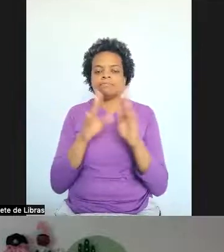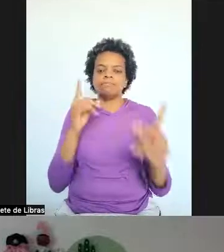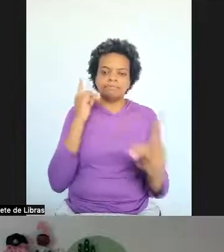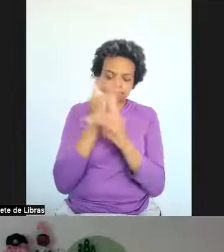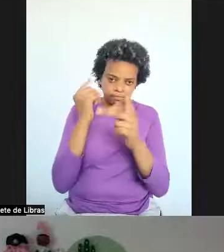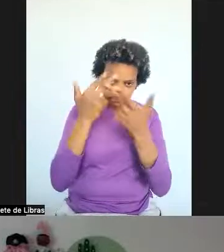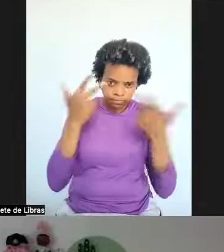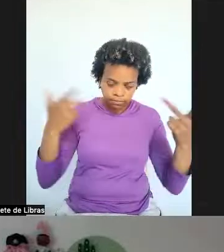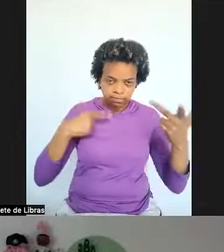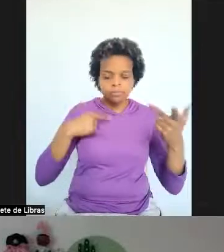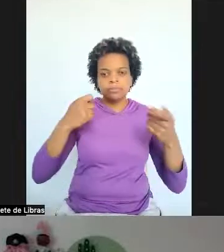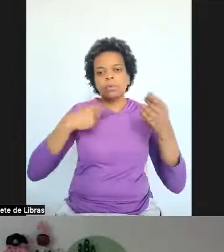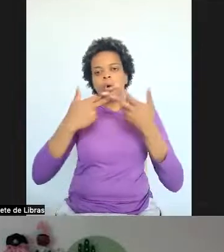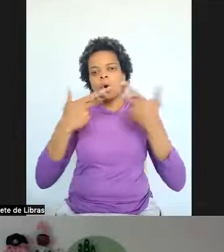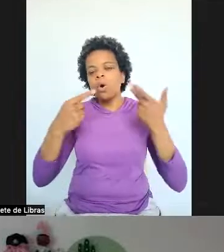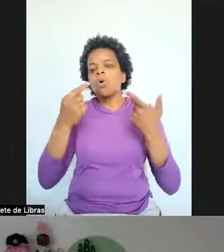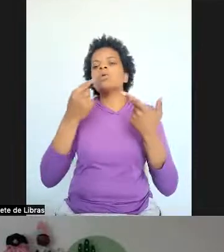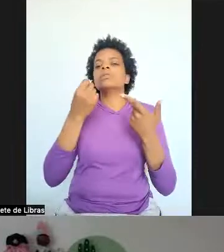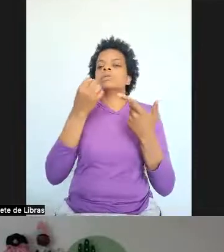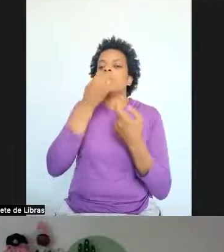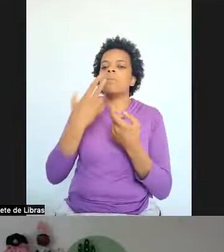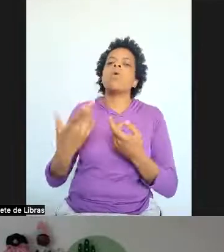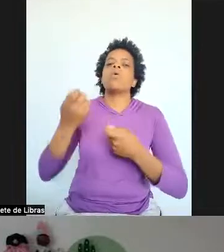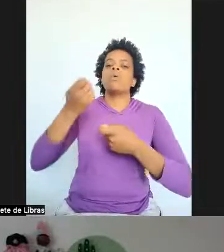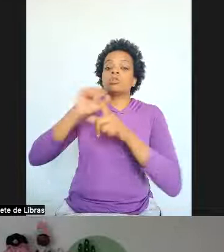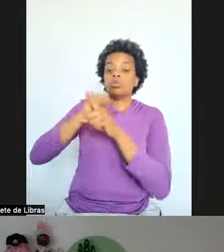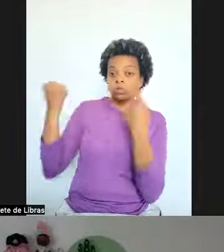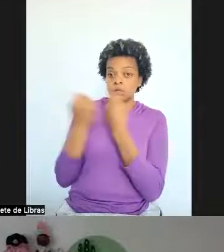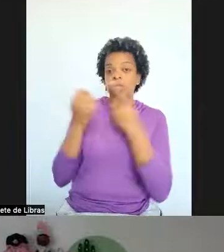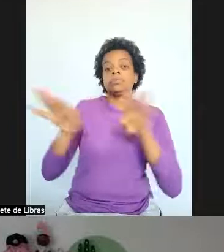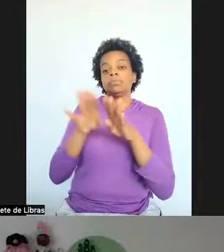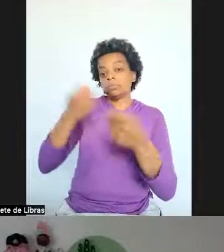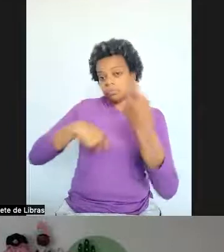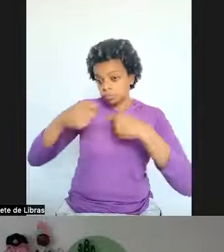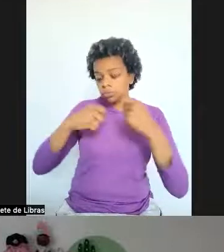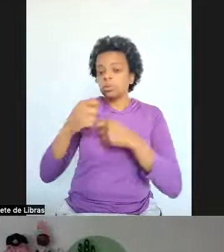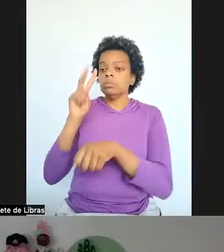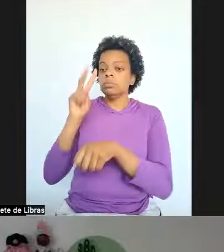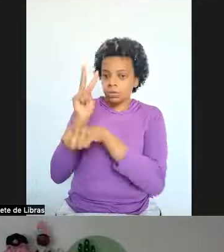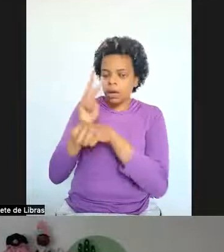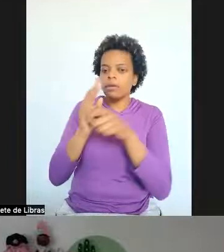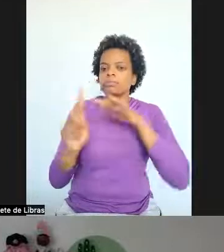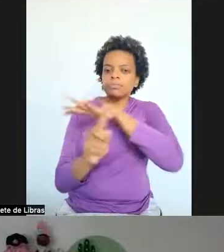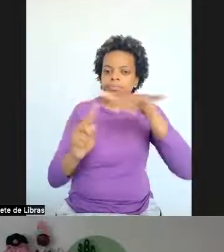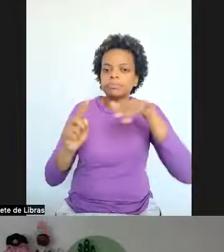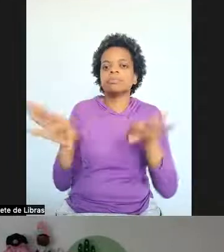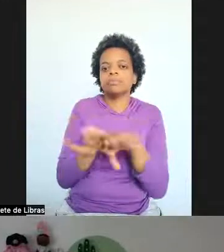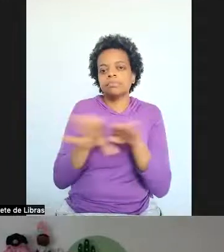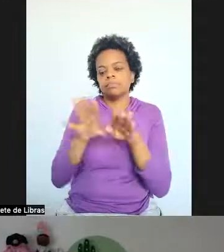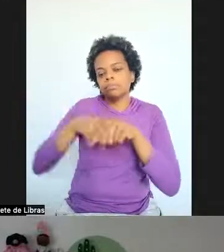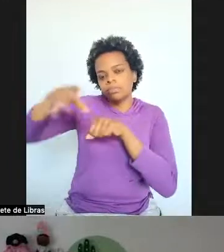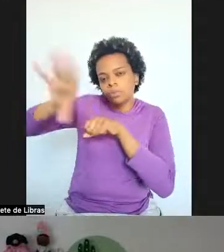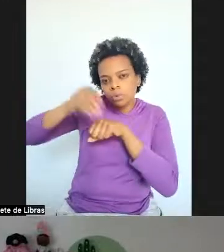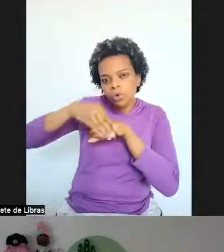We're going to identify, support business enterprises that generate social and economical benefits